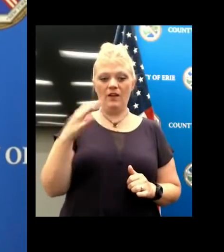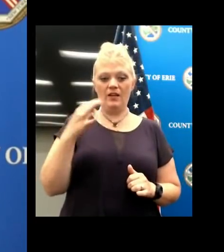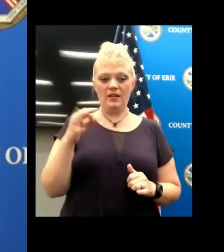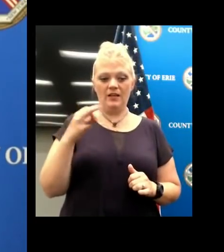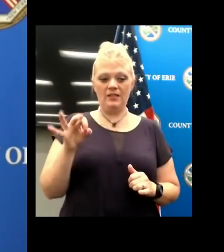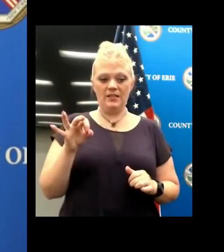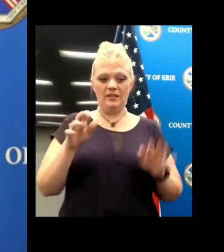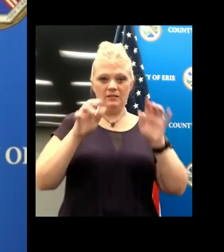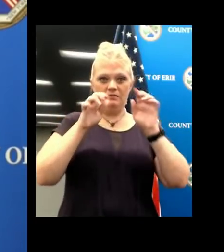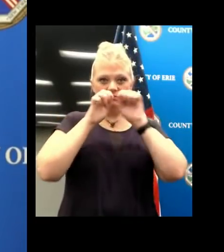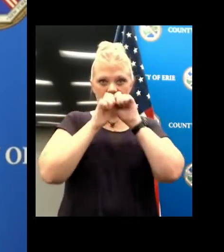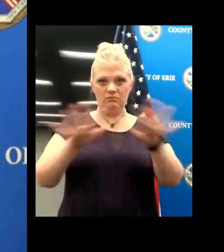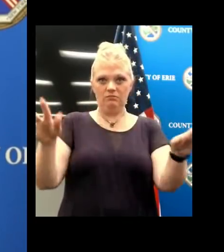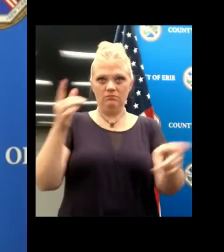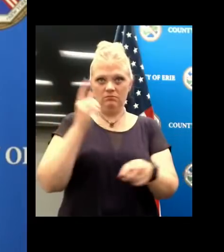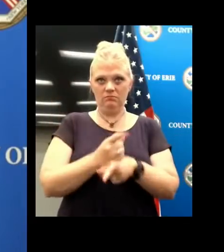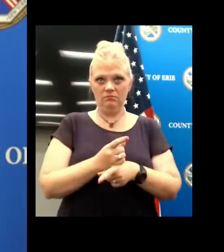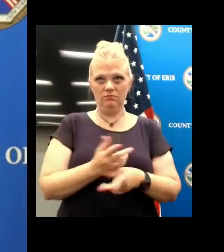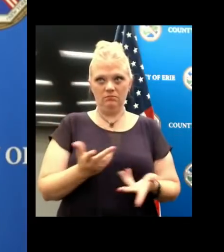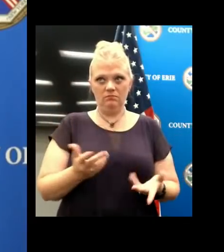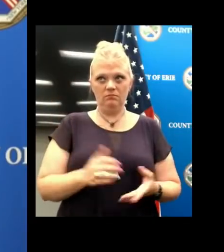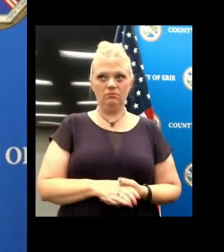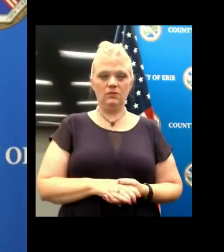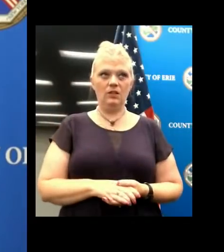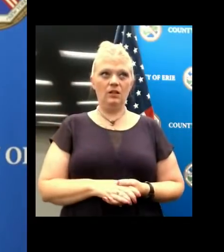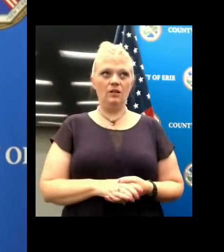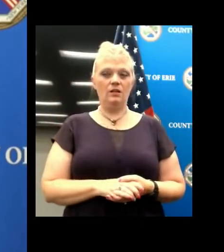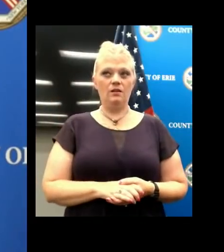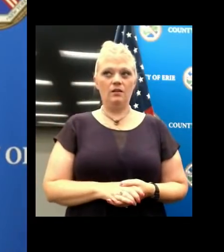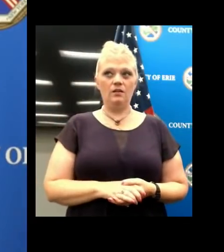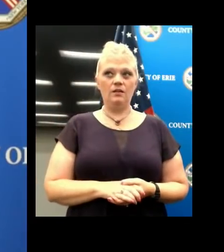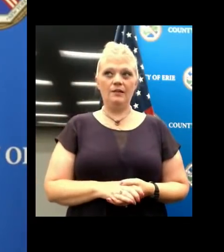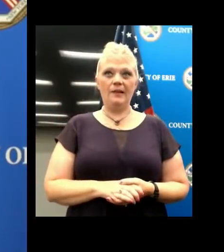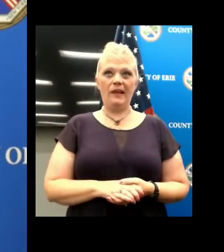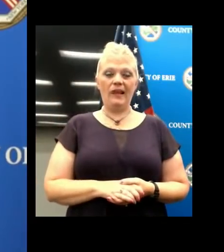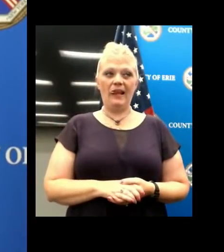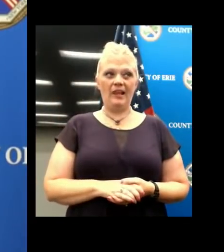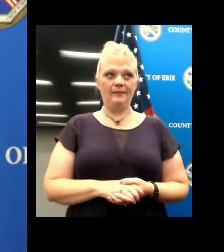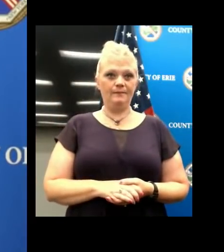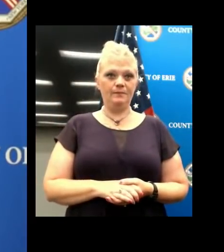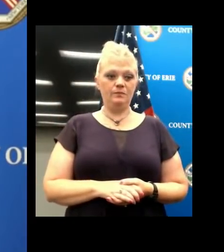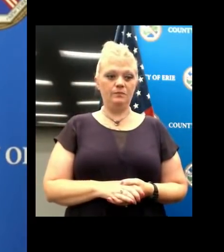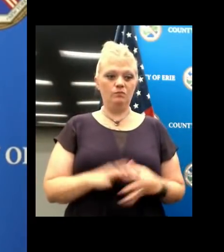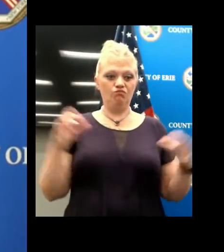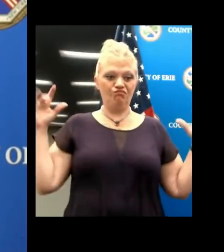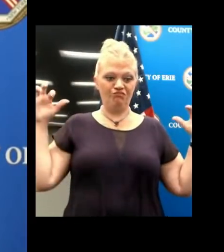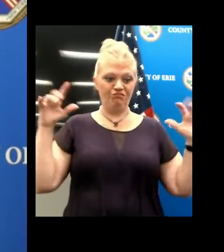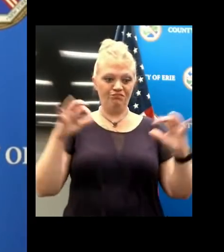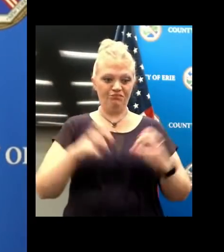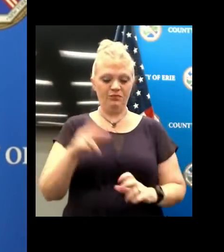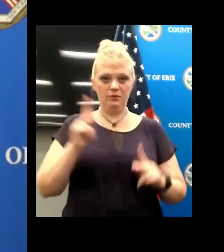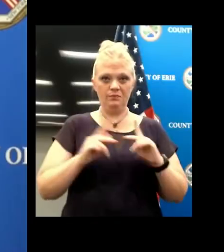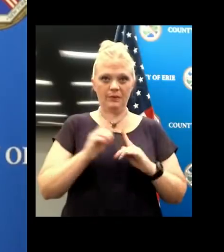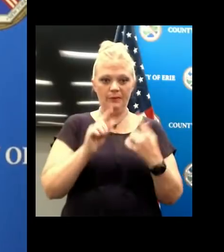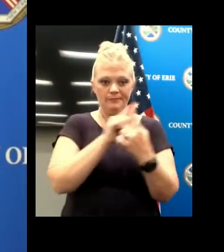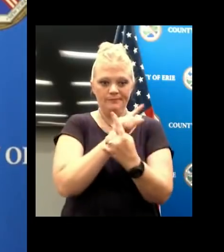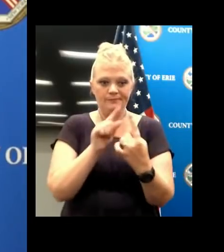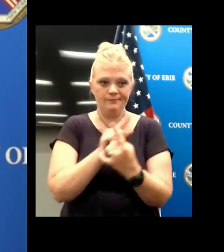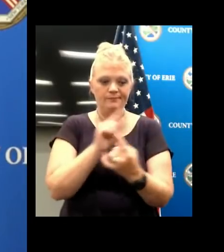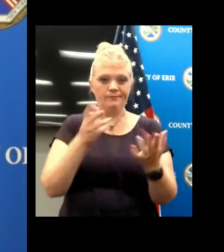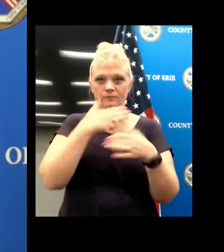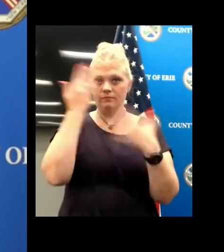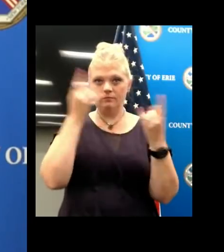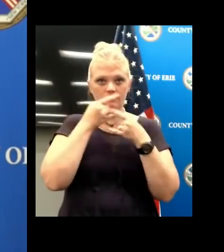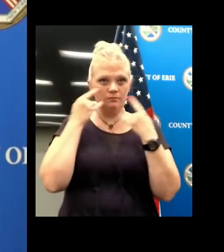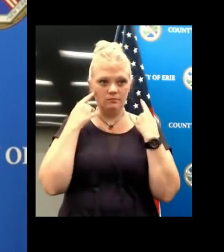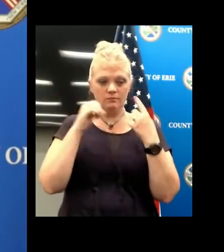COVID-19 gets transmitted, right? It's through, a large number of people in close contact, not wearing masks,